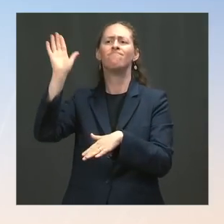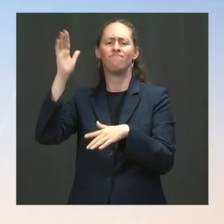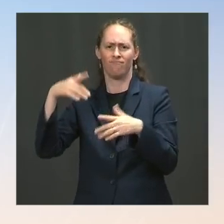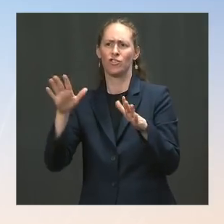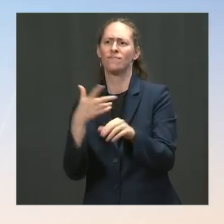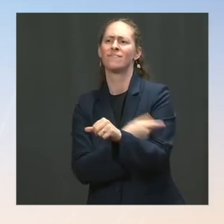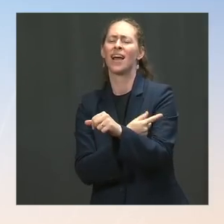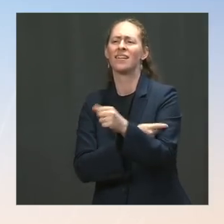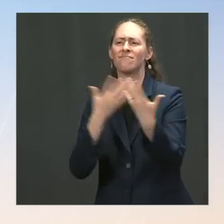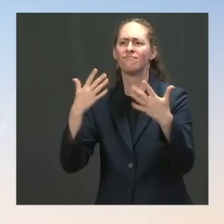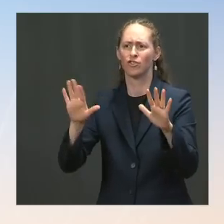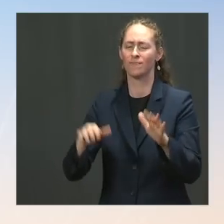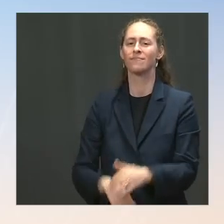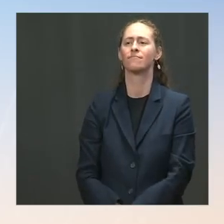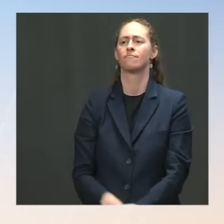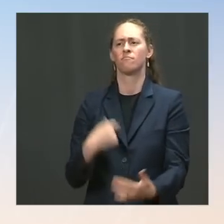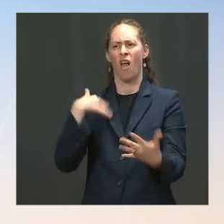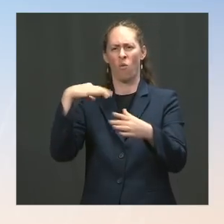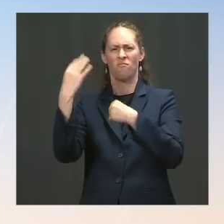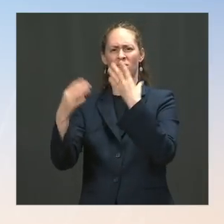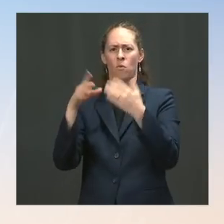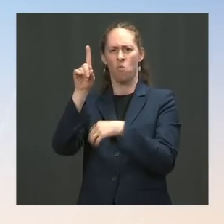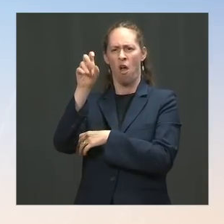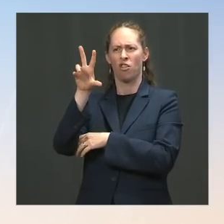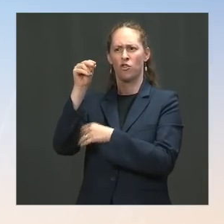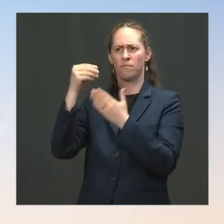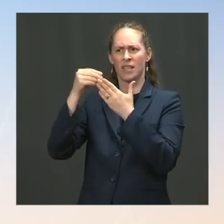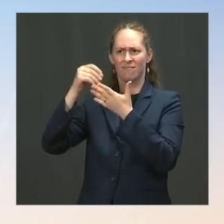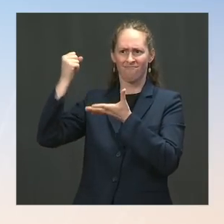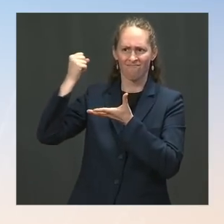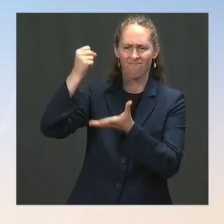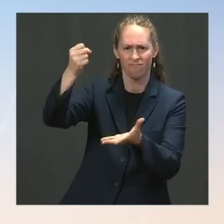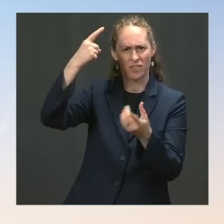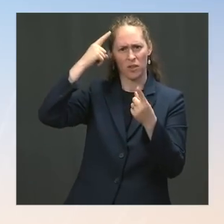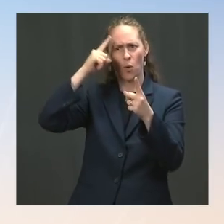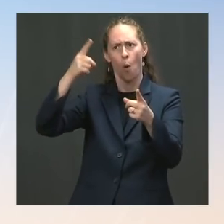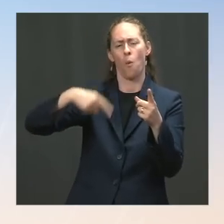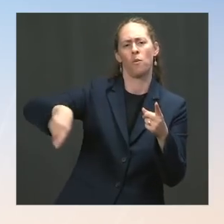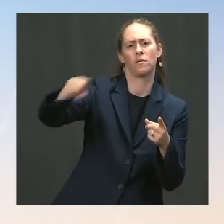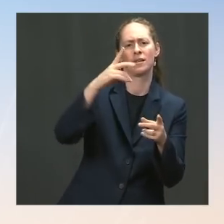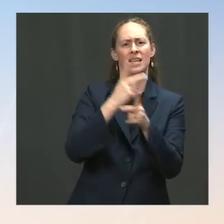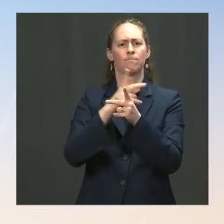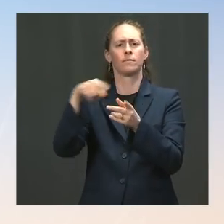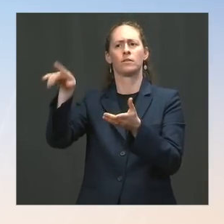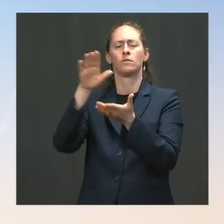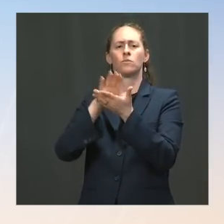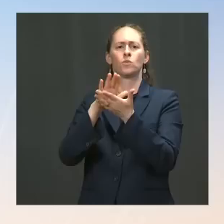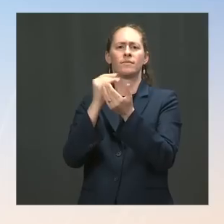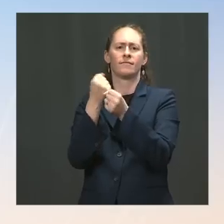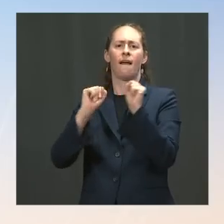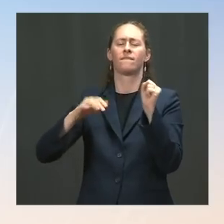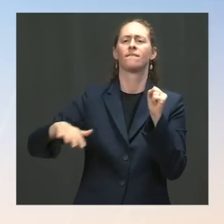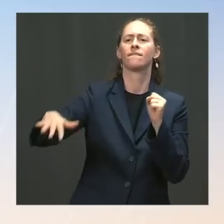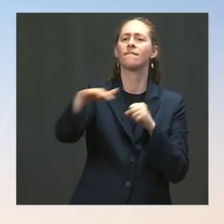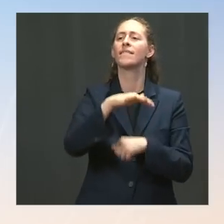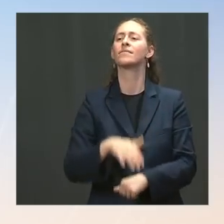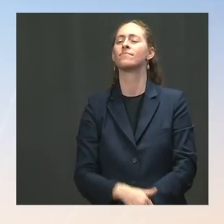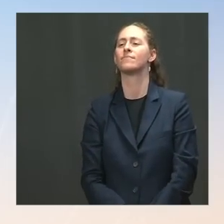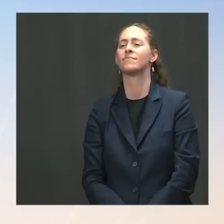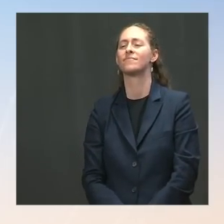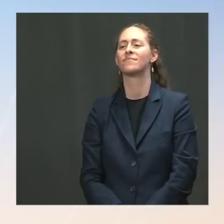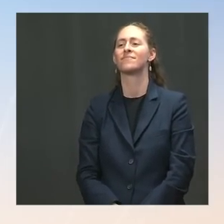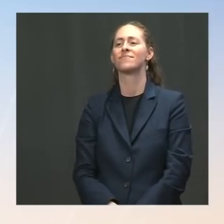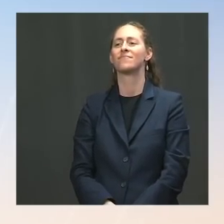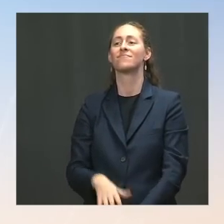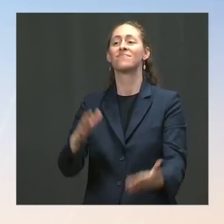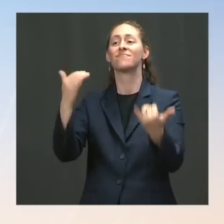funds to support safe school reopening. It's being used now to provide summer learning opportunities for students